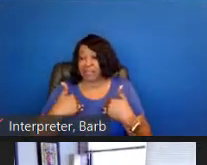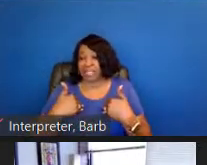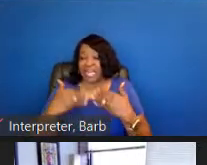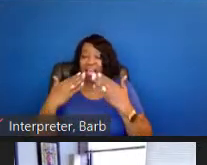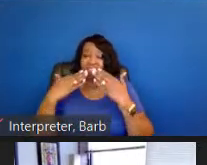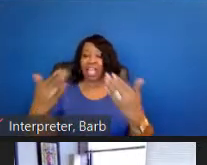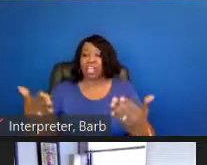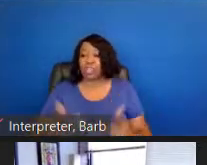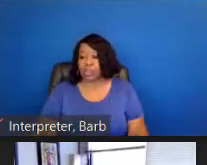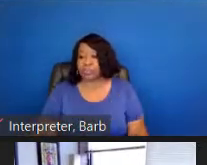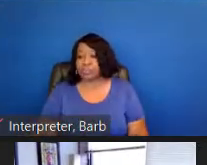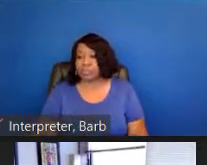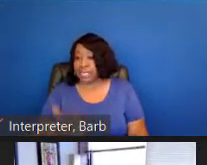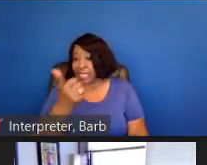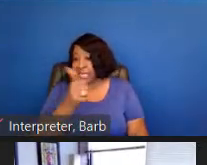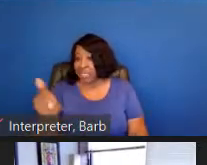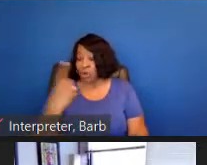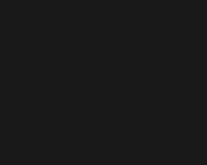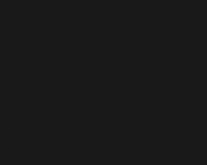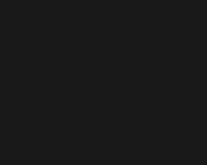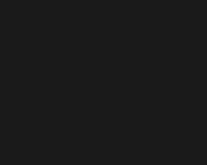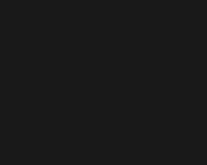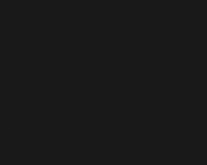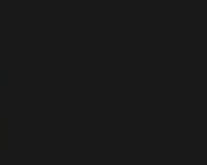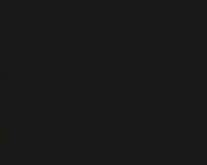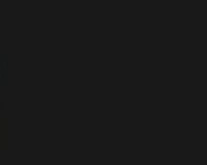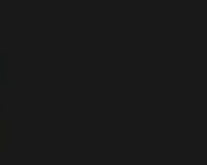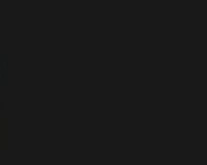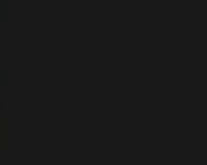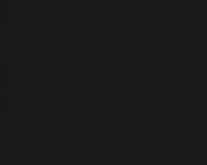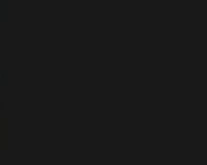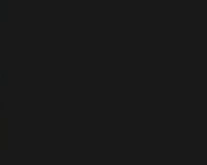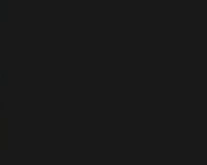you. Any questions?